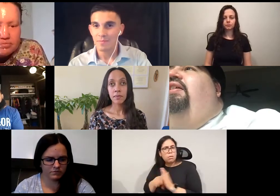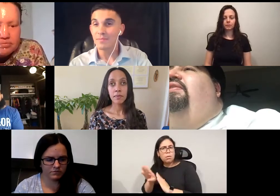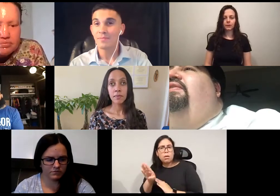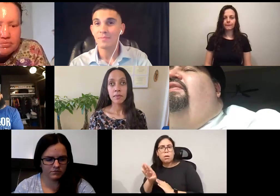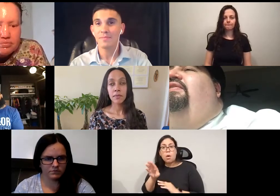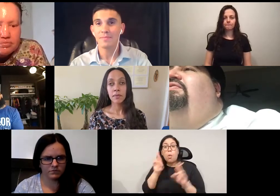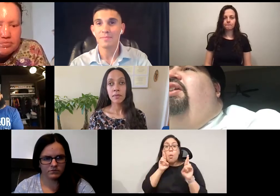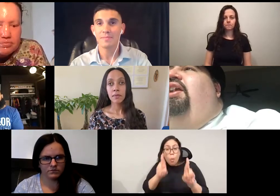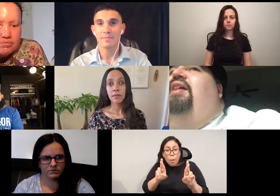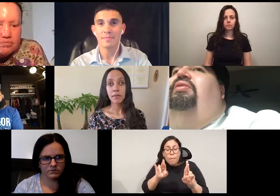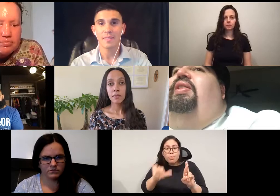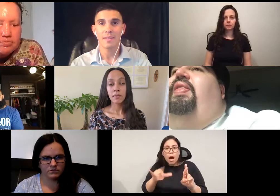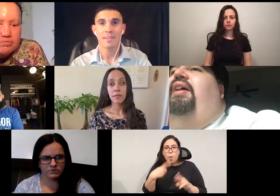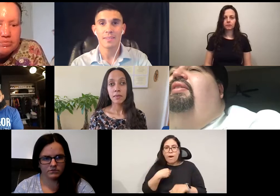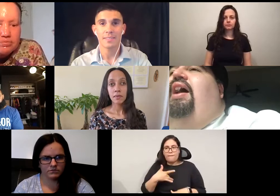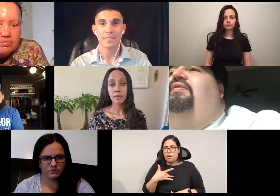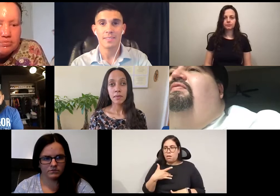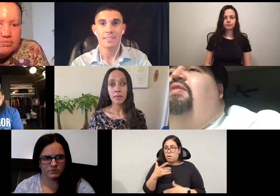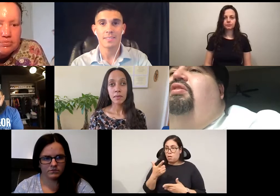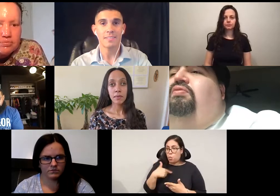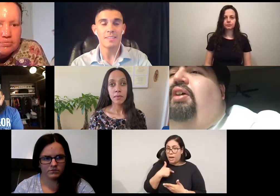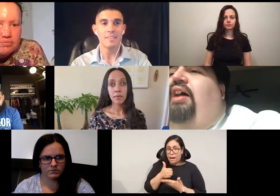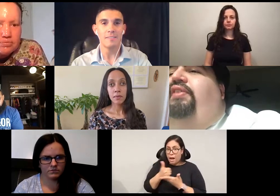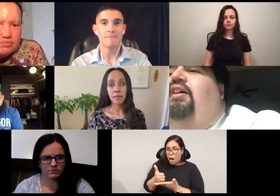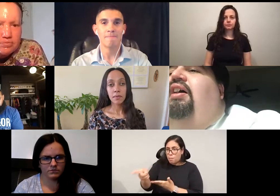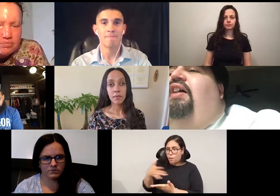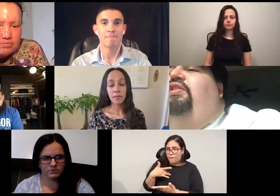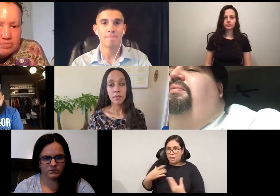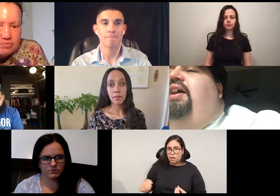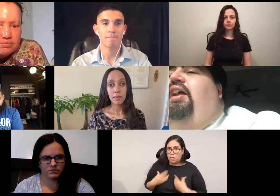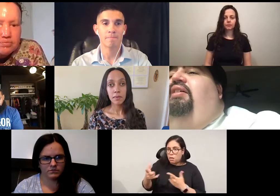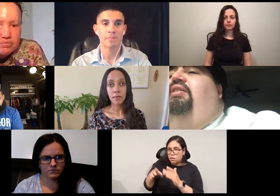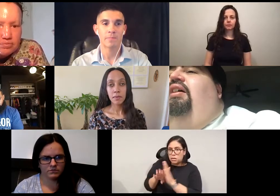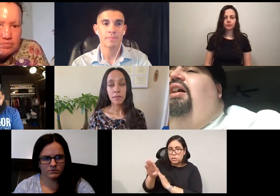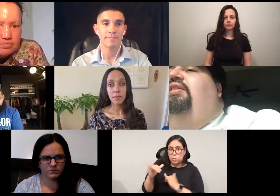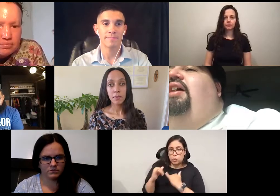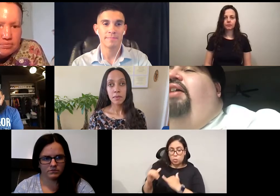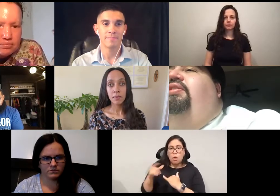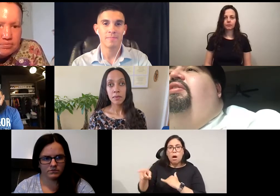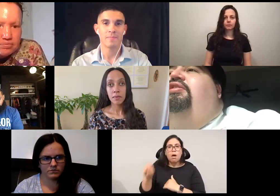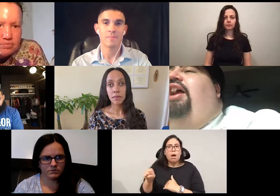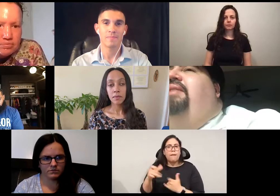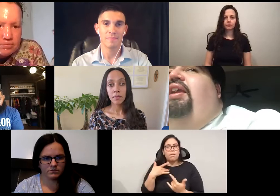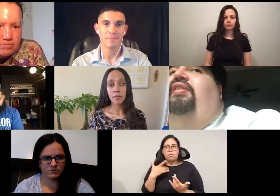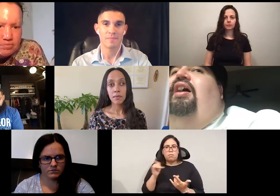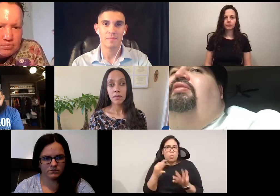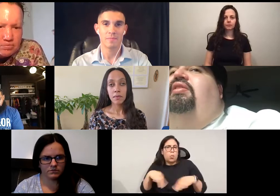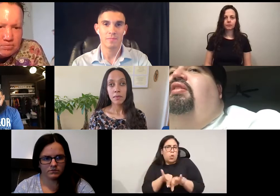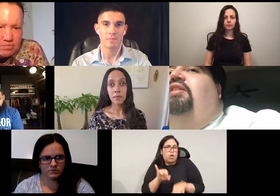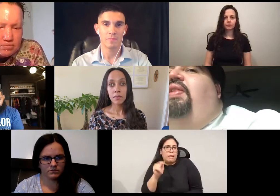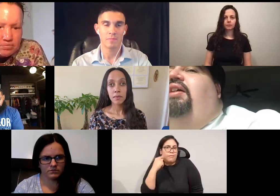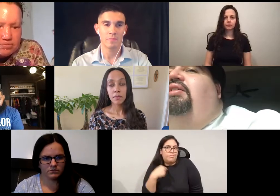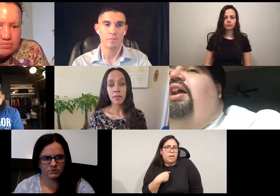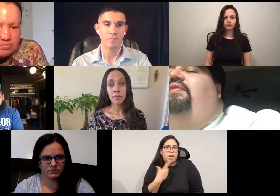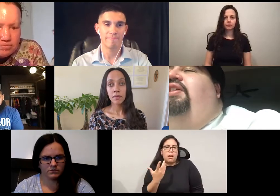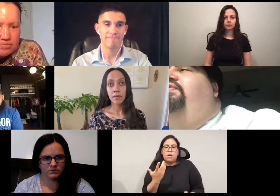worth it when it comes to the things that we wish weren't out there. For me, it is. It's a conscious decision I made. It's a conscious